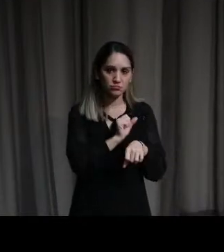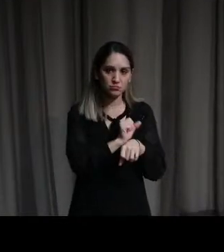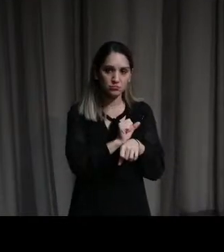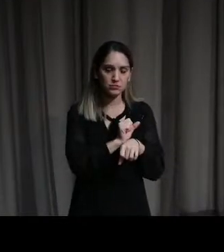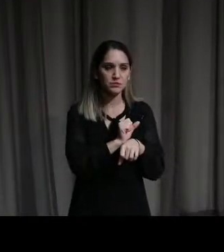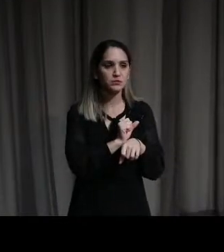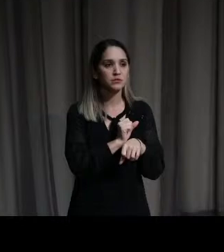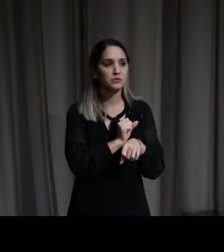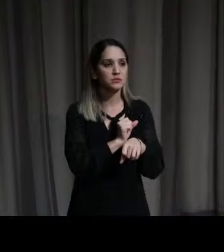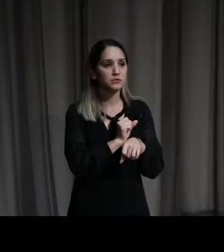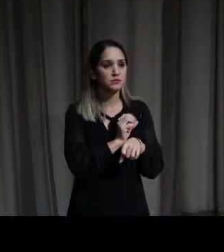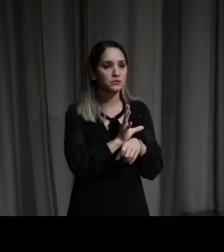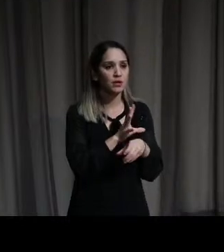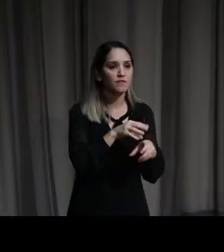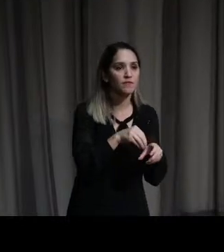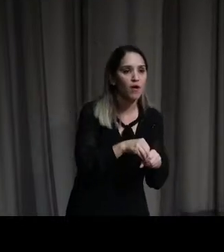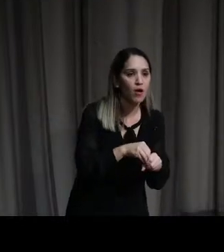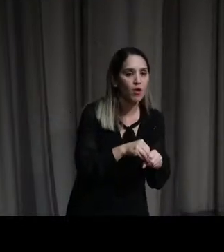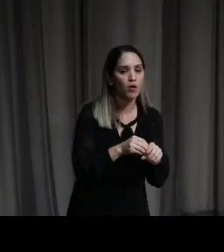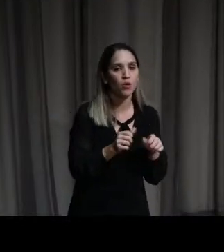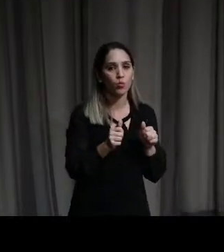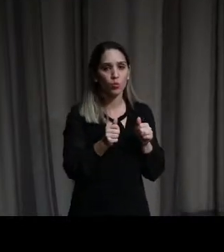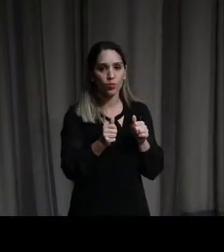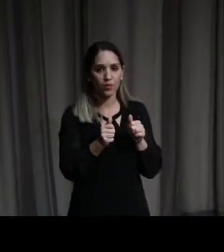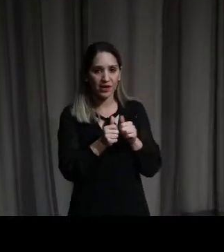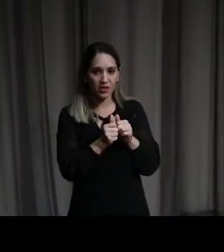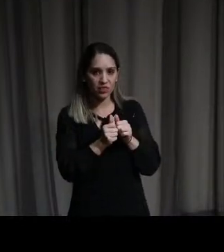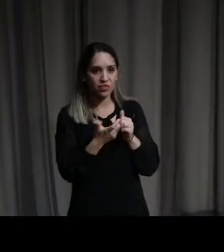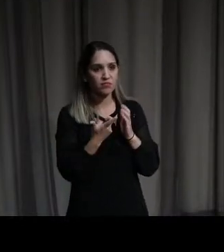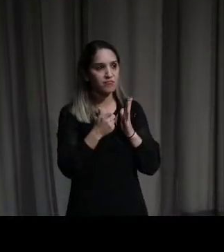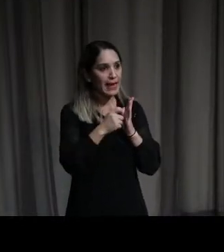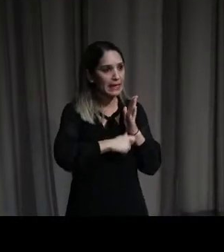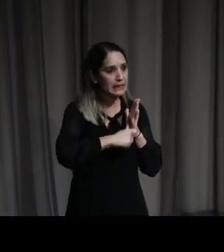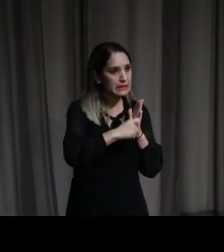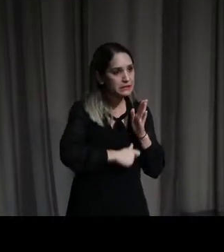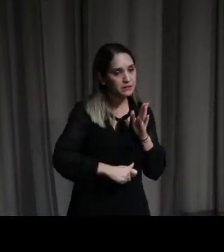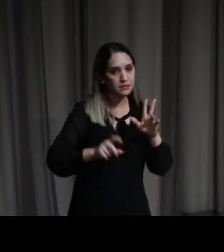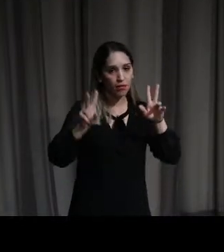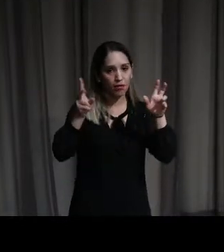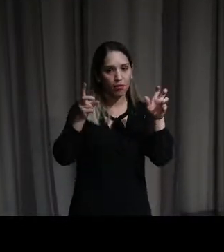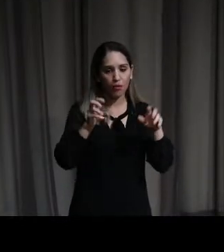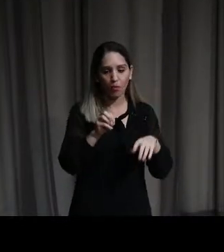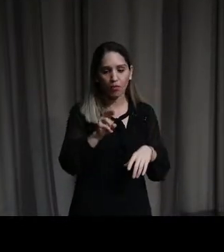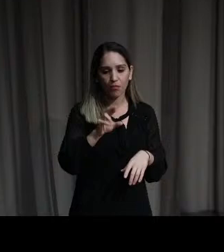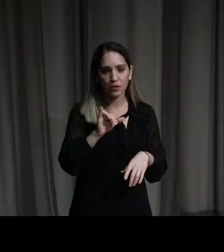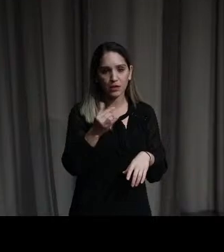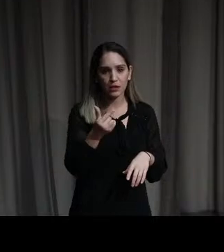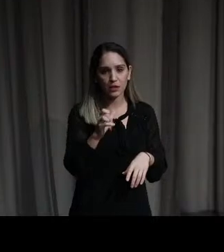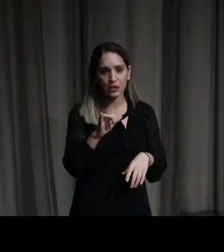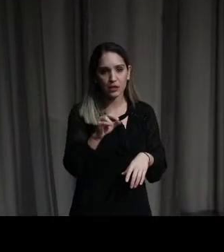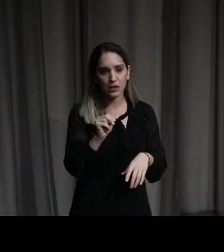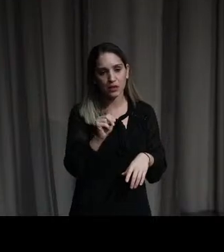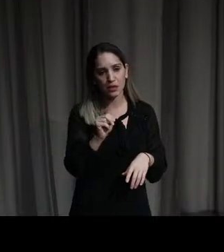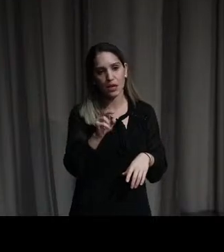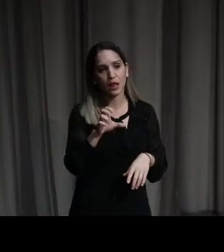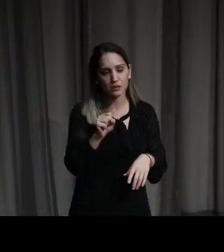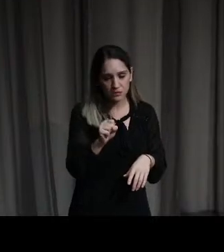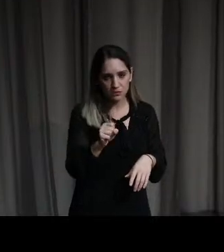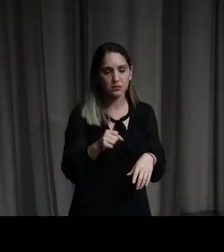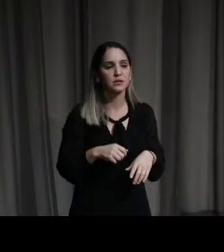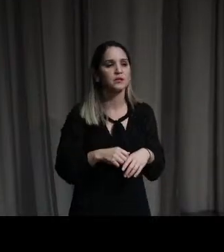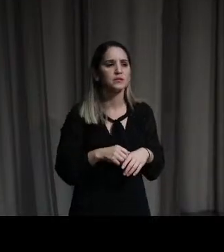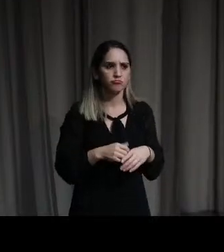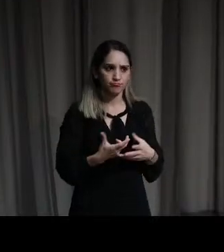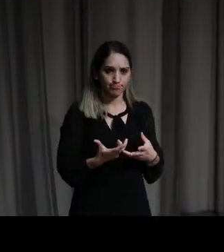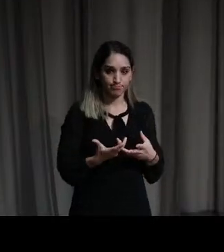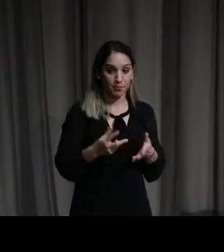with Orígenes, with literary magazines and whatnot. And so the rapport